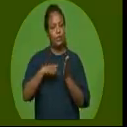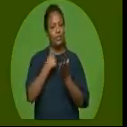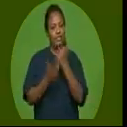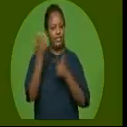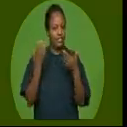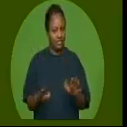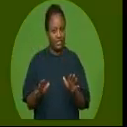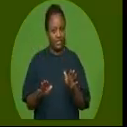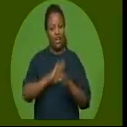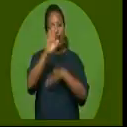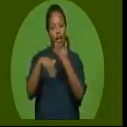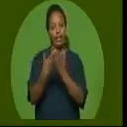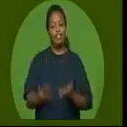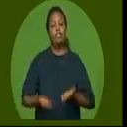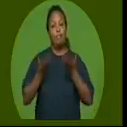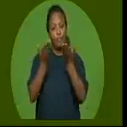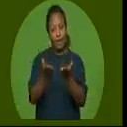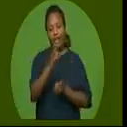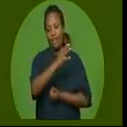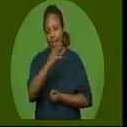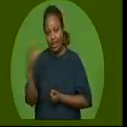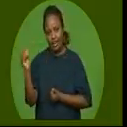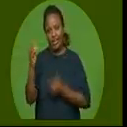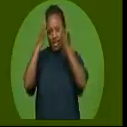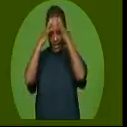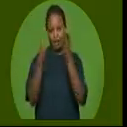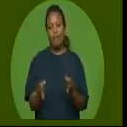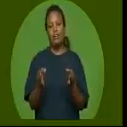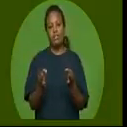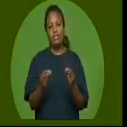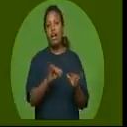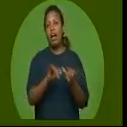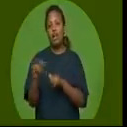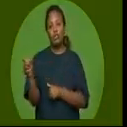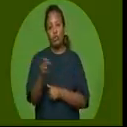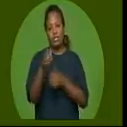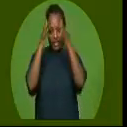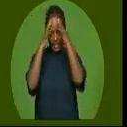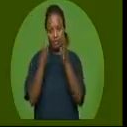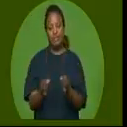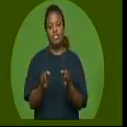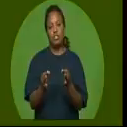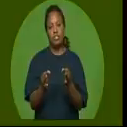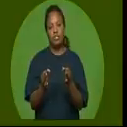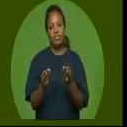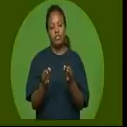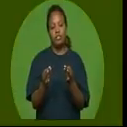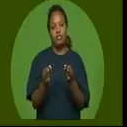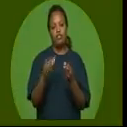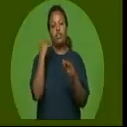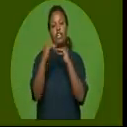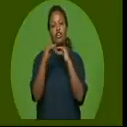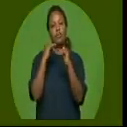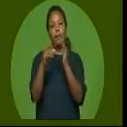we discussed the aggregate supply and its determinants, as well as the determination